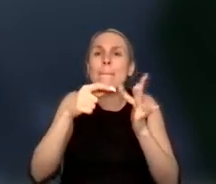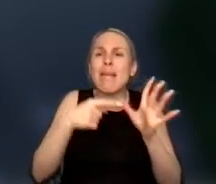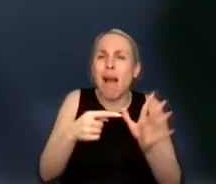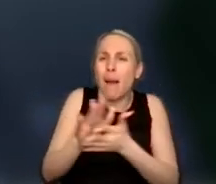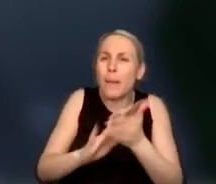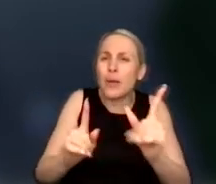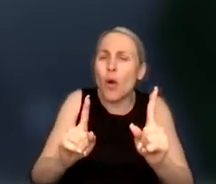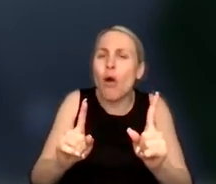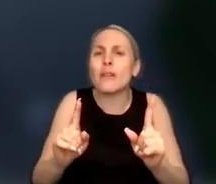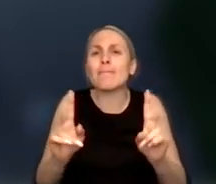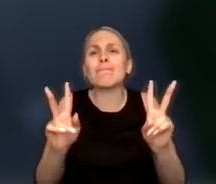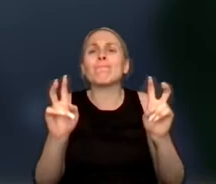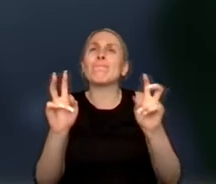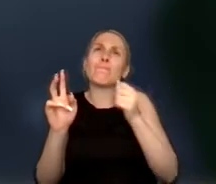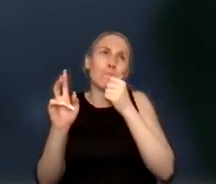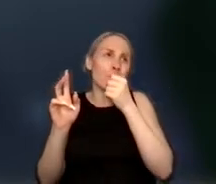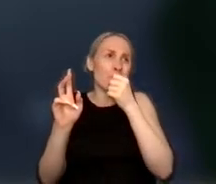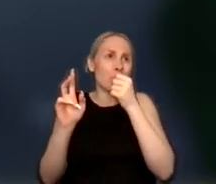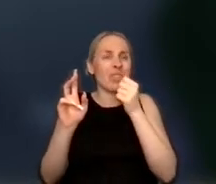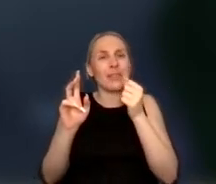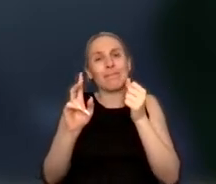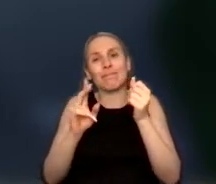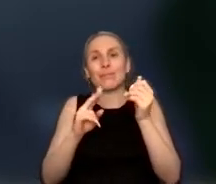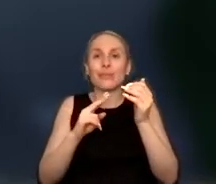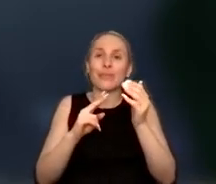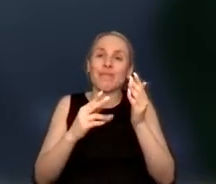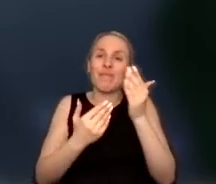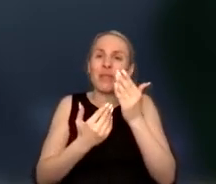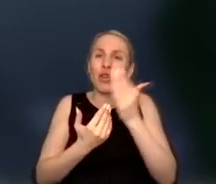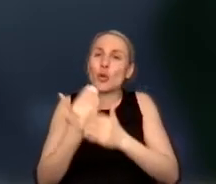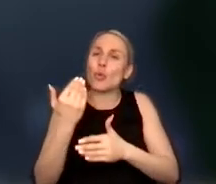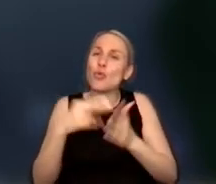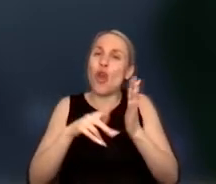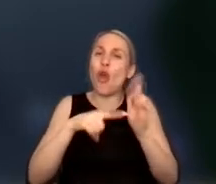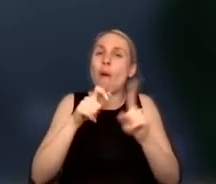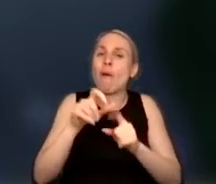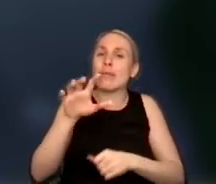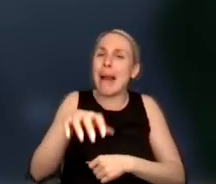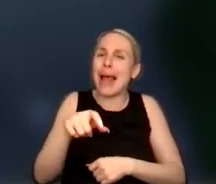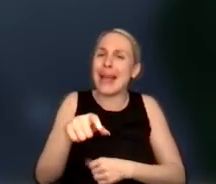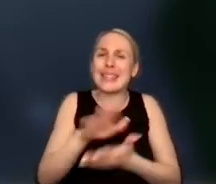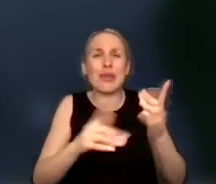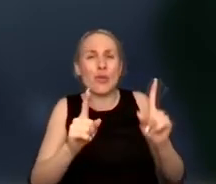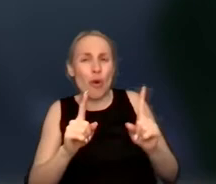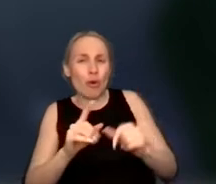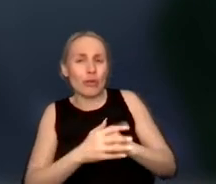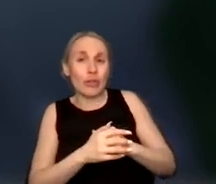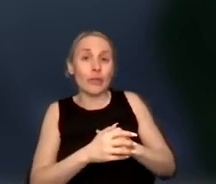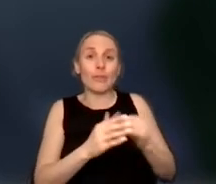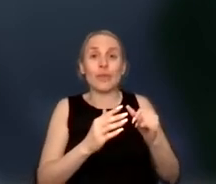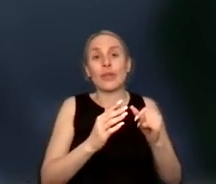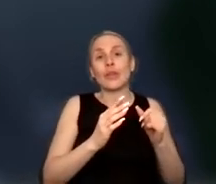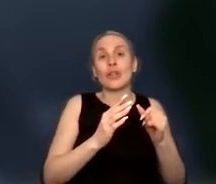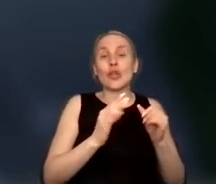no place. How would you define it? I think a heterotopia is it's saying that this binary between the utopia and the dystopia